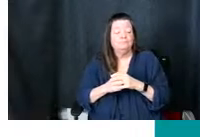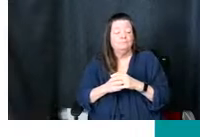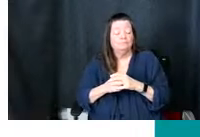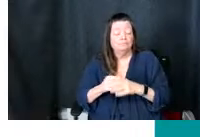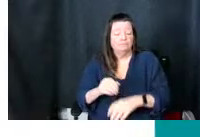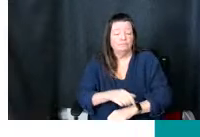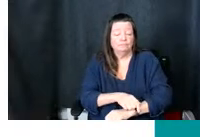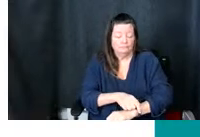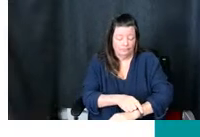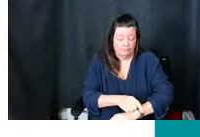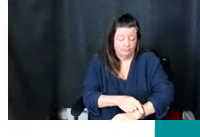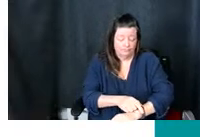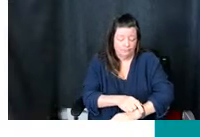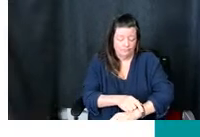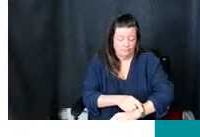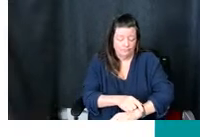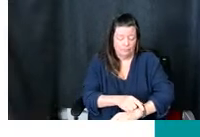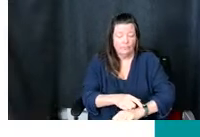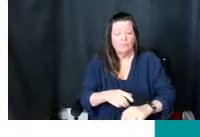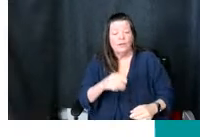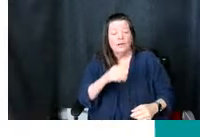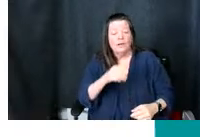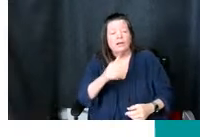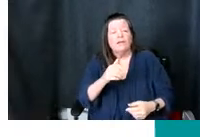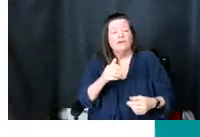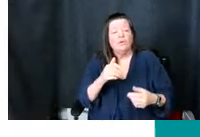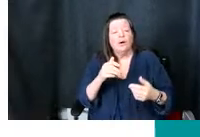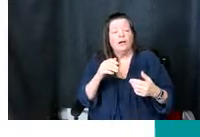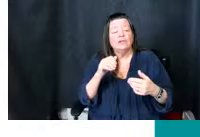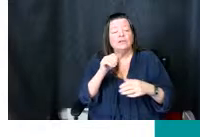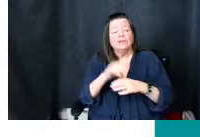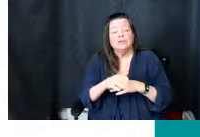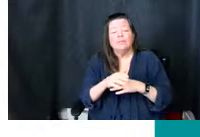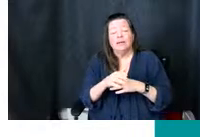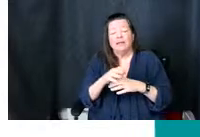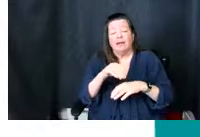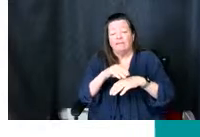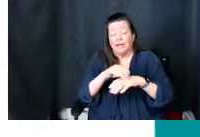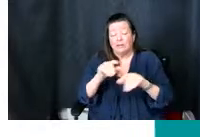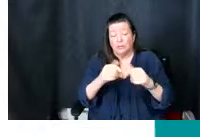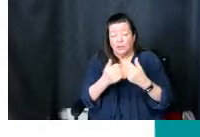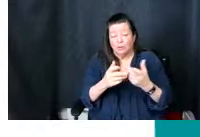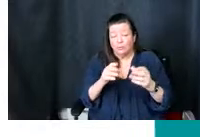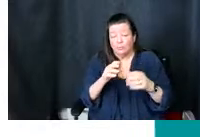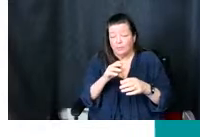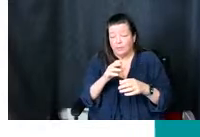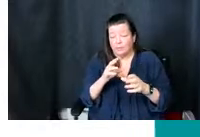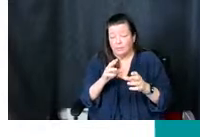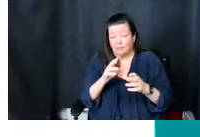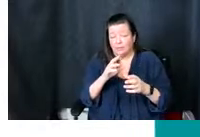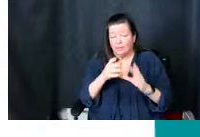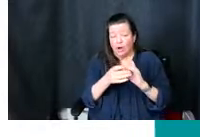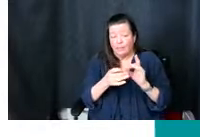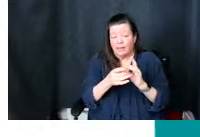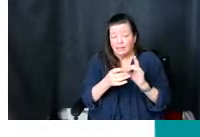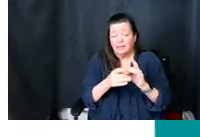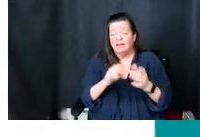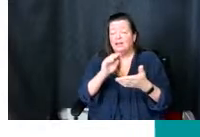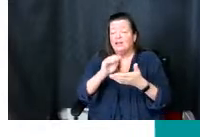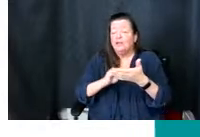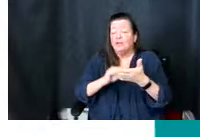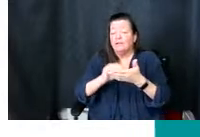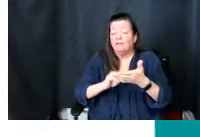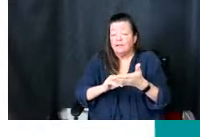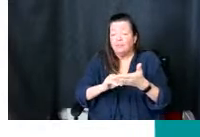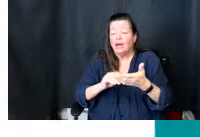If you'd like to submit advisory group comments after the meeting, fill out the comment form on the program website or email your comments to